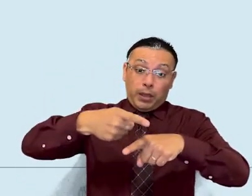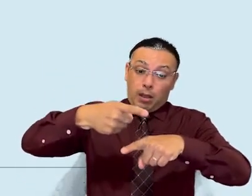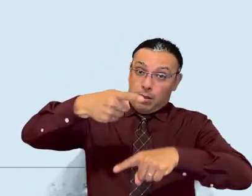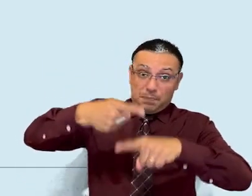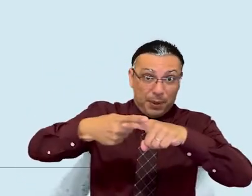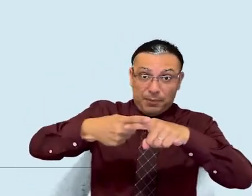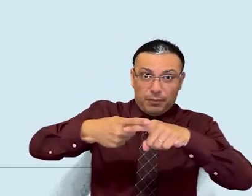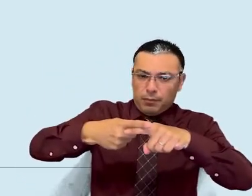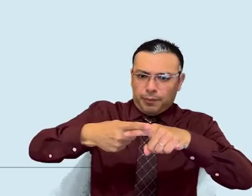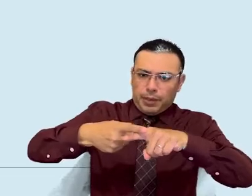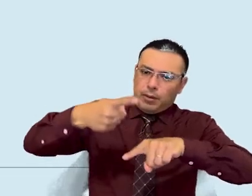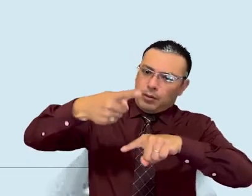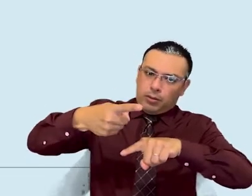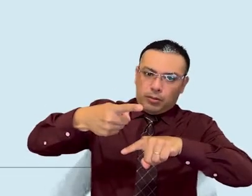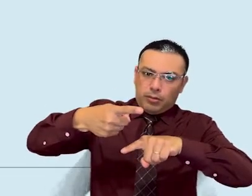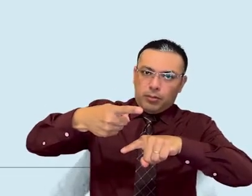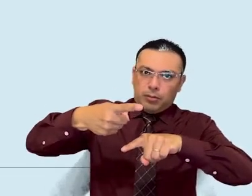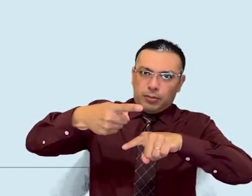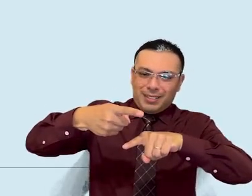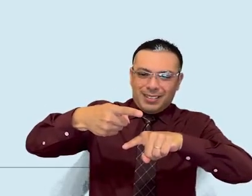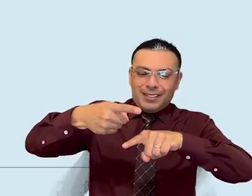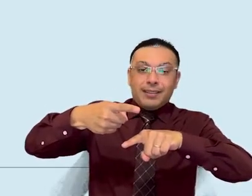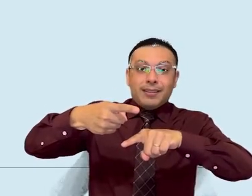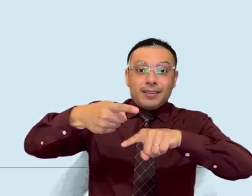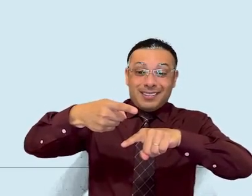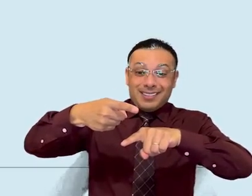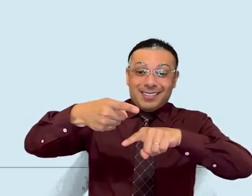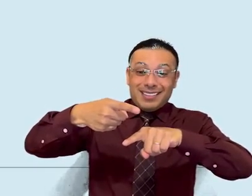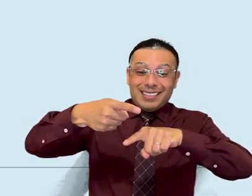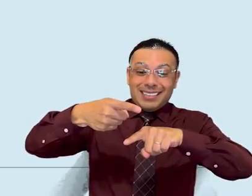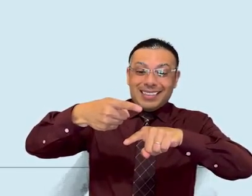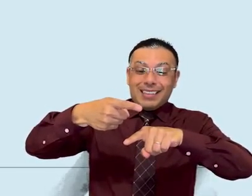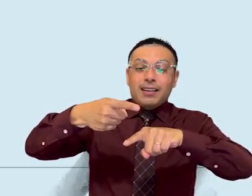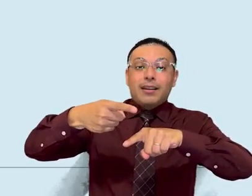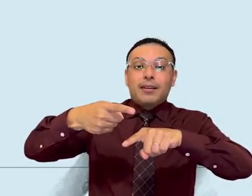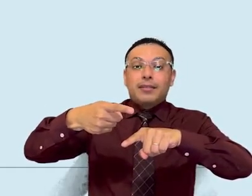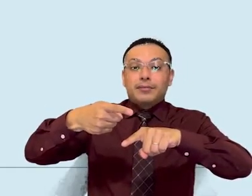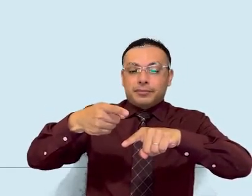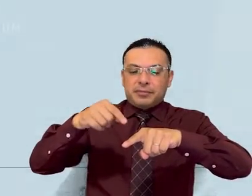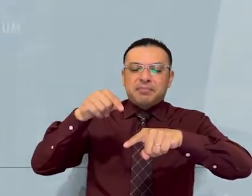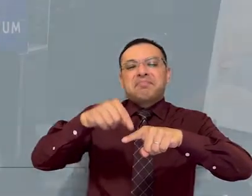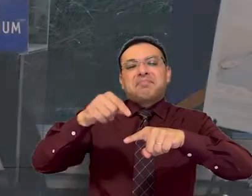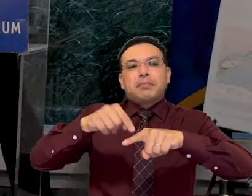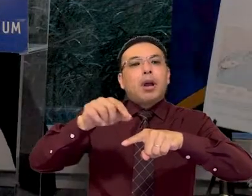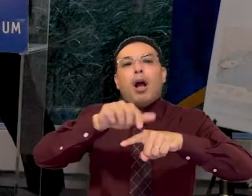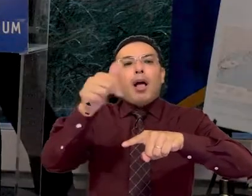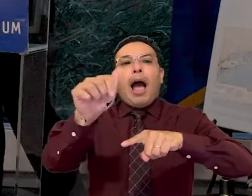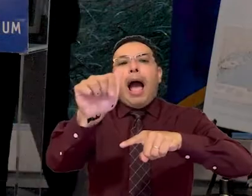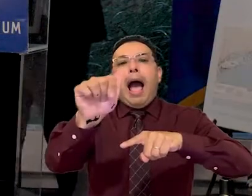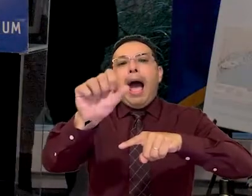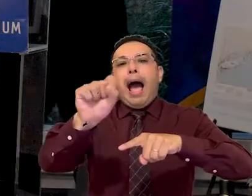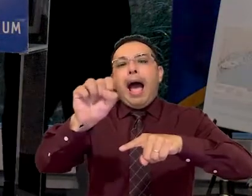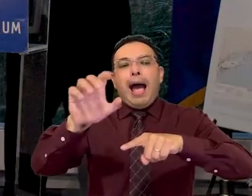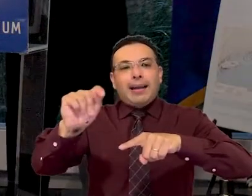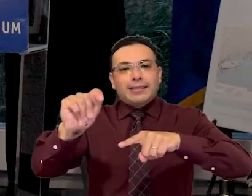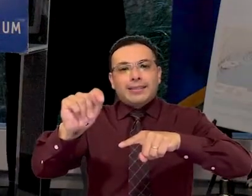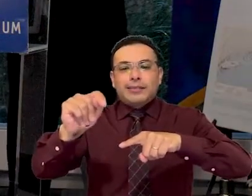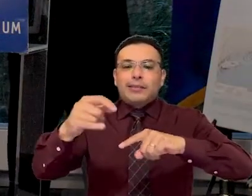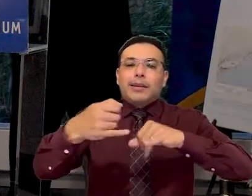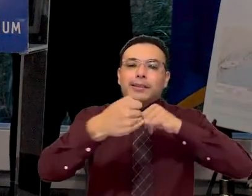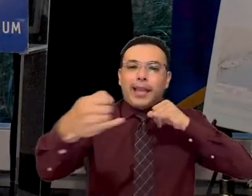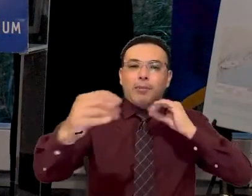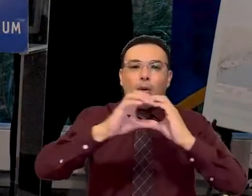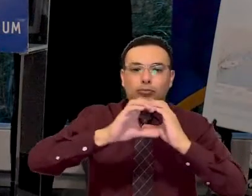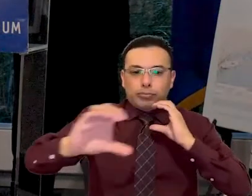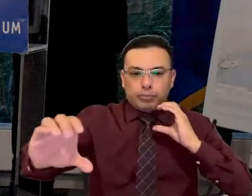that in cases where you would cross what they call another asset, like another cable or pipeline, how carefully we would